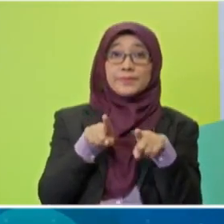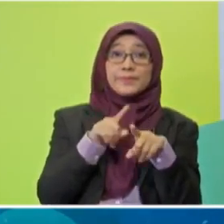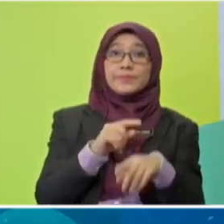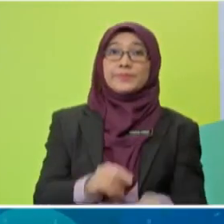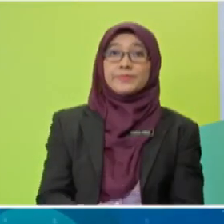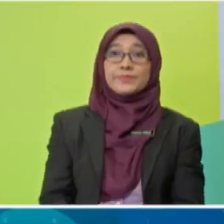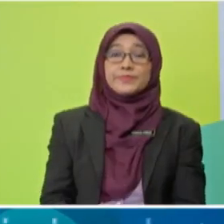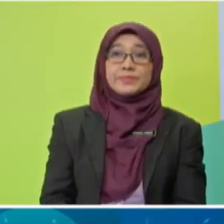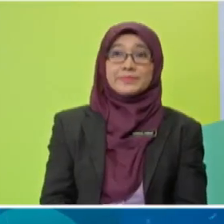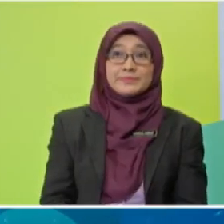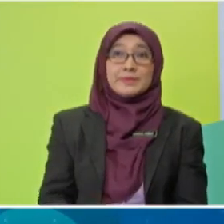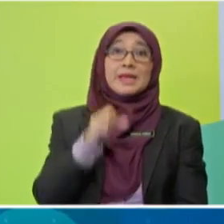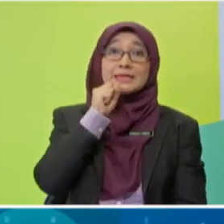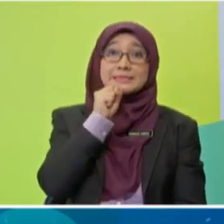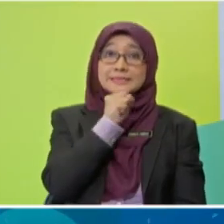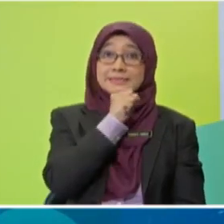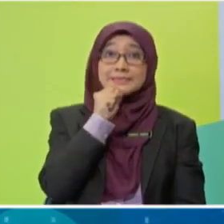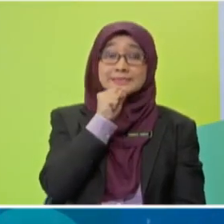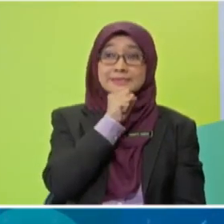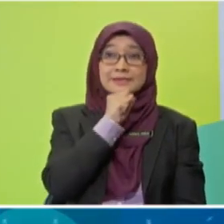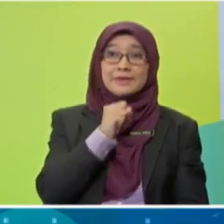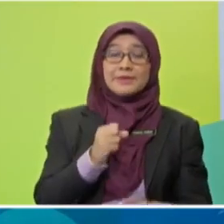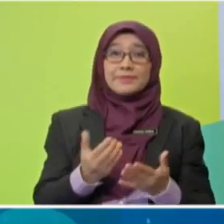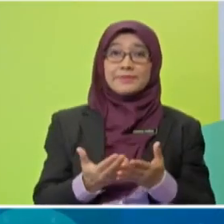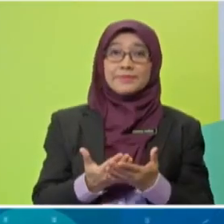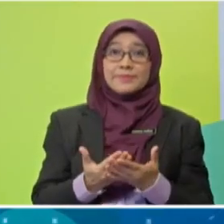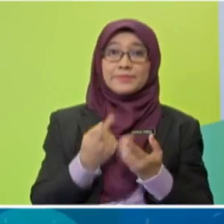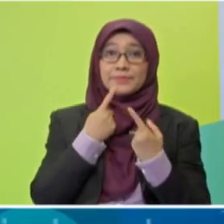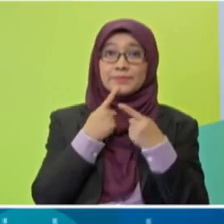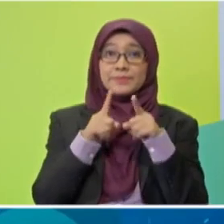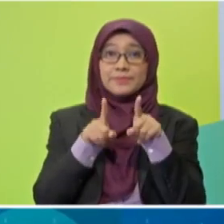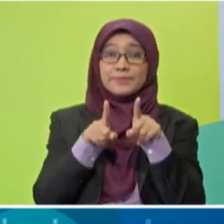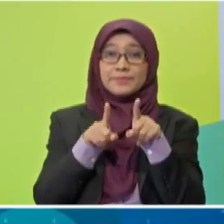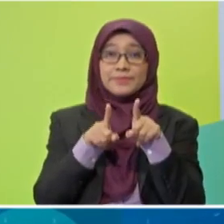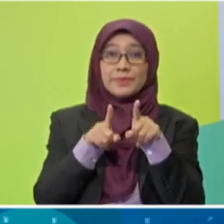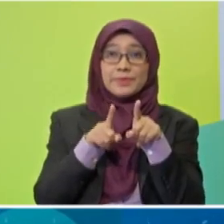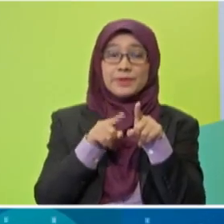Yes, Sri. Are you giving us the answer, Sri? Can Okay, you just speak give me louder? the answer, correct answer.